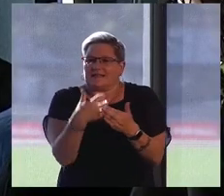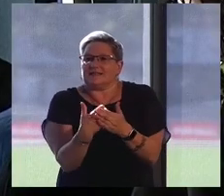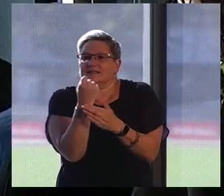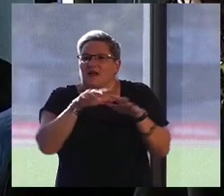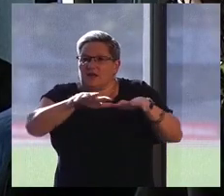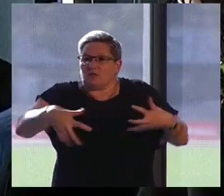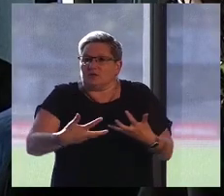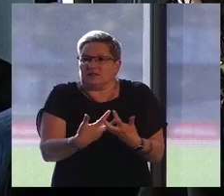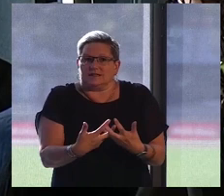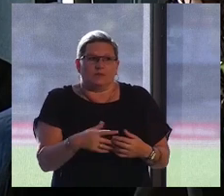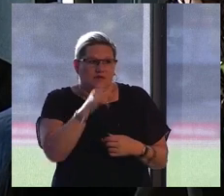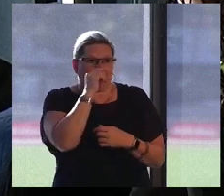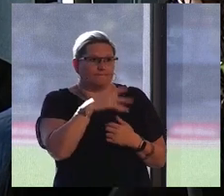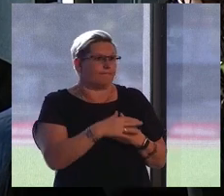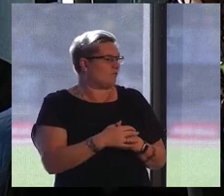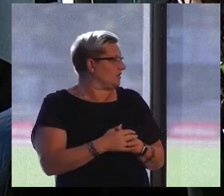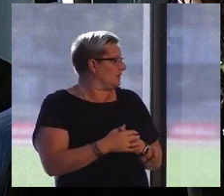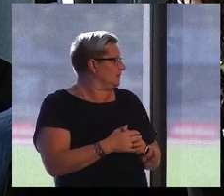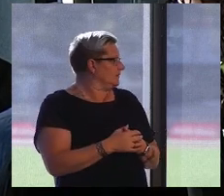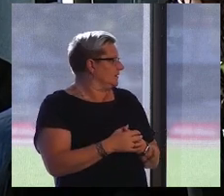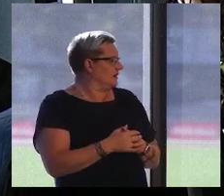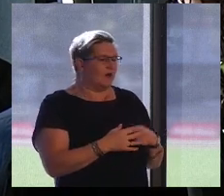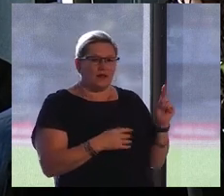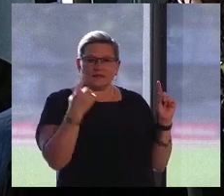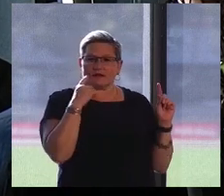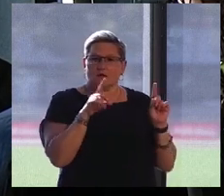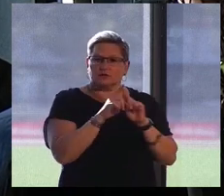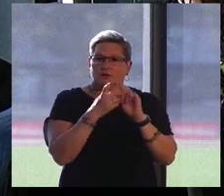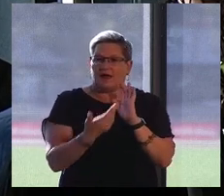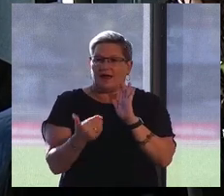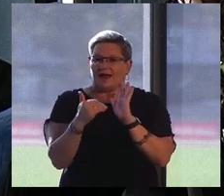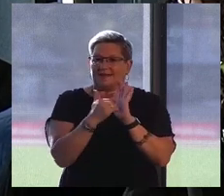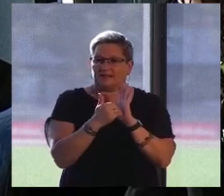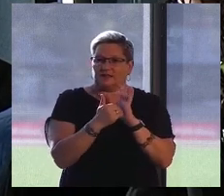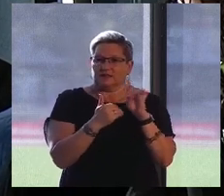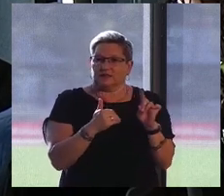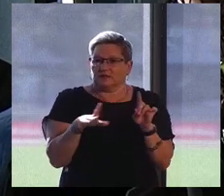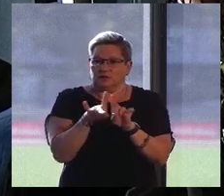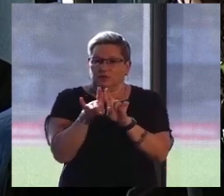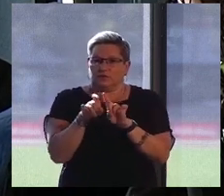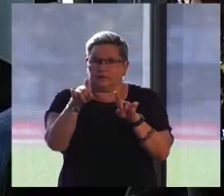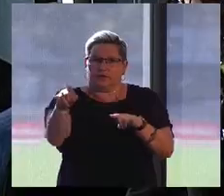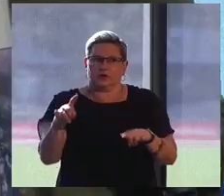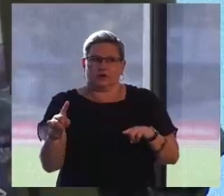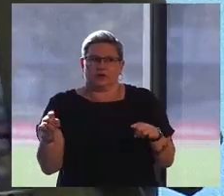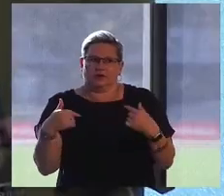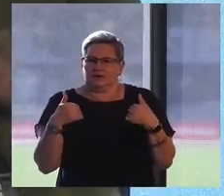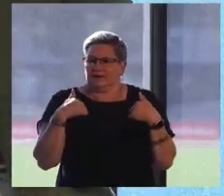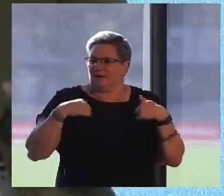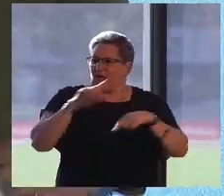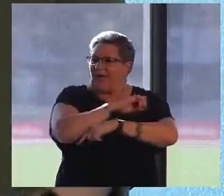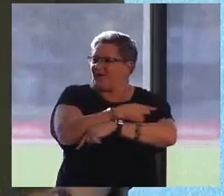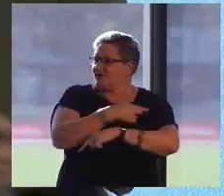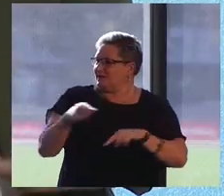I'll leave it at that, but just add, I think it's less about the reinvigoration of energy, because we can all feel today we're not lacking energy in this room, in